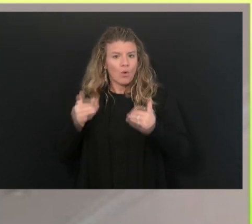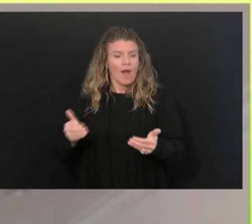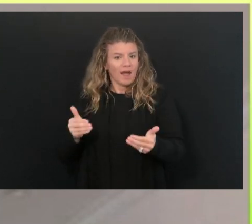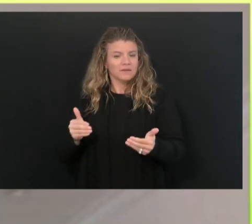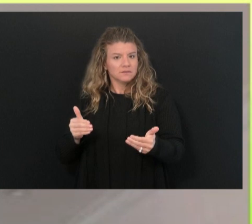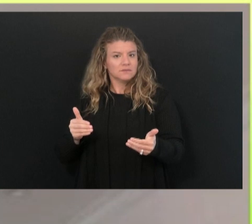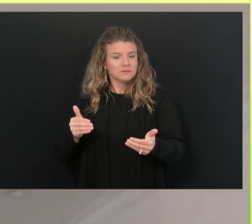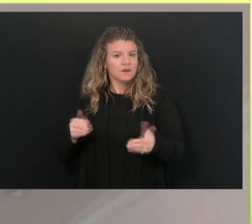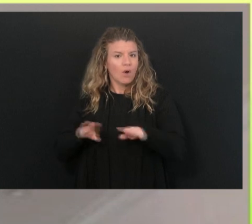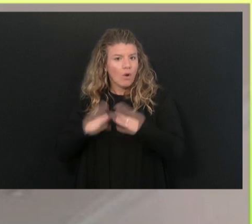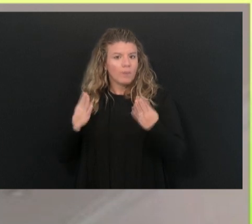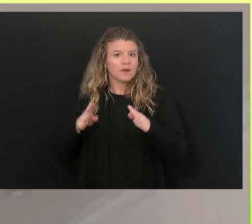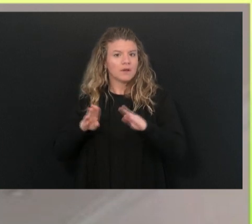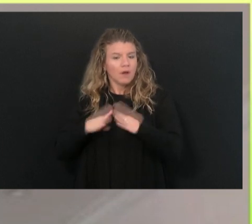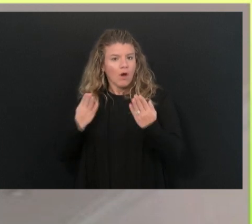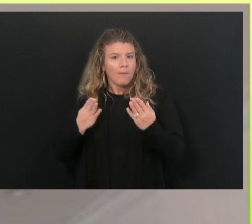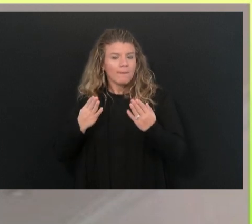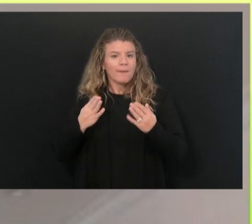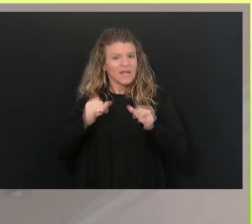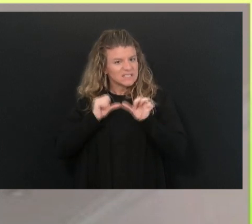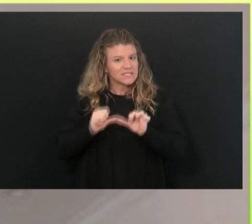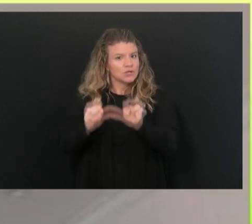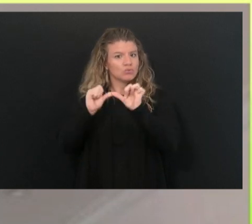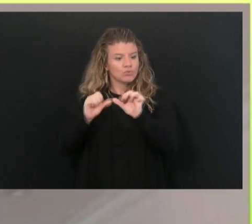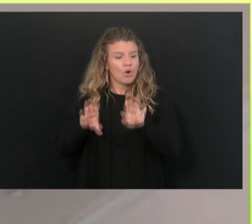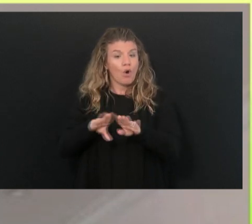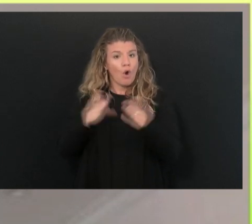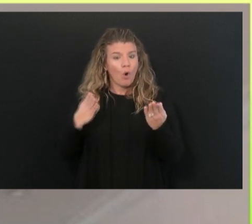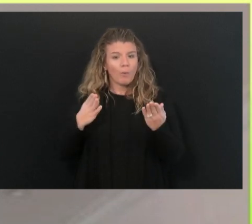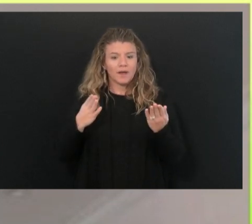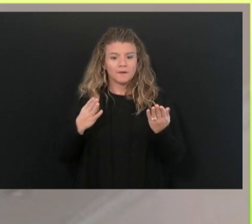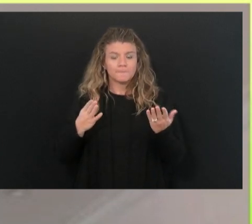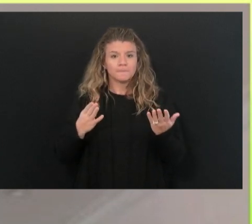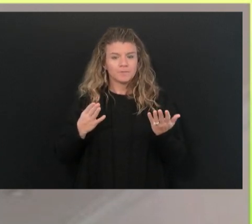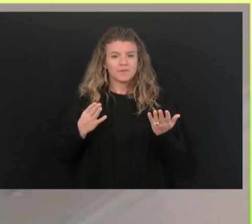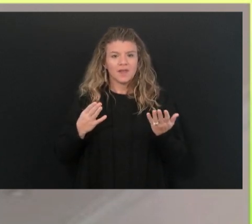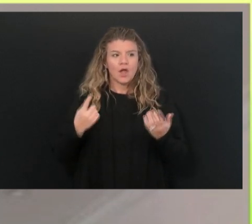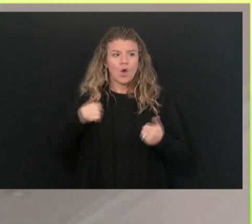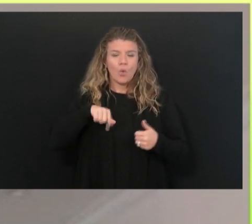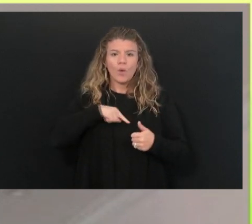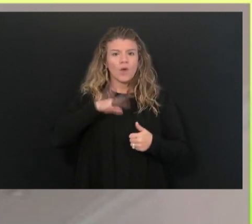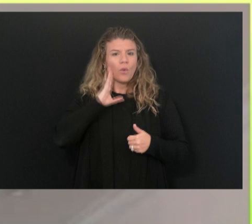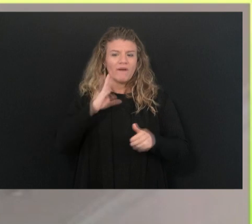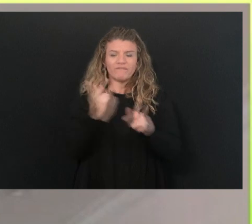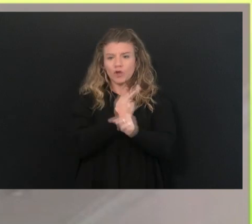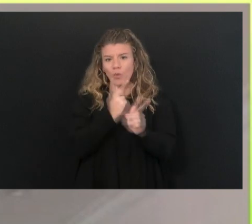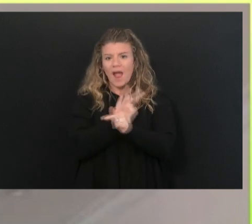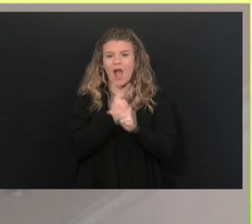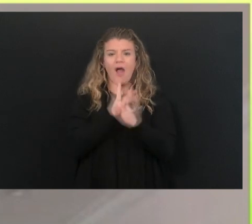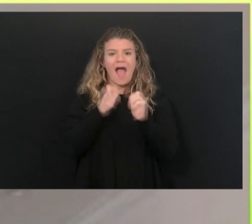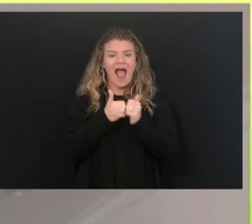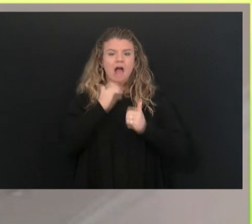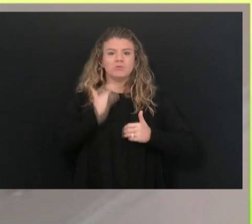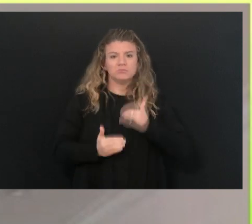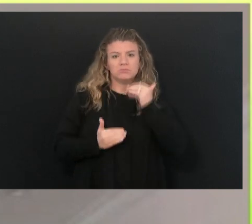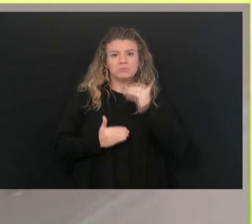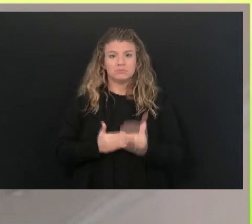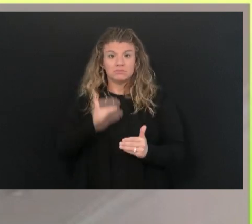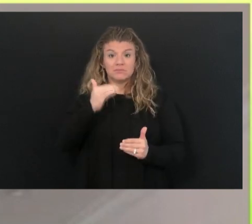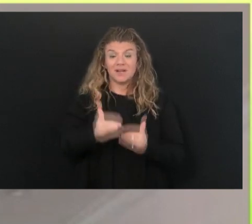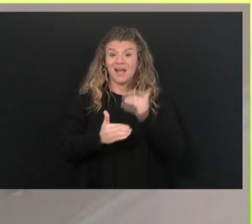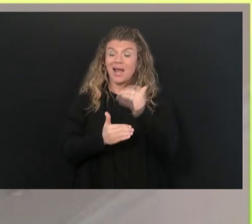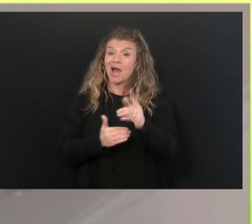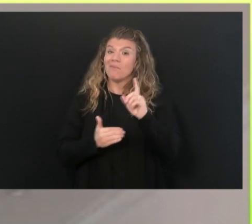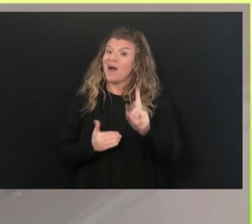move forward and keep going forward. As we dance, we can keep taking steps ahead. But if we don't do this,